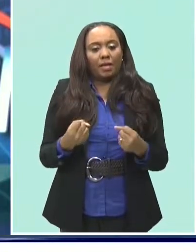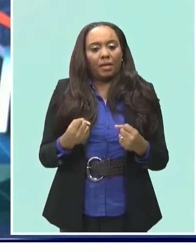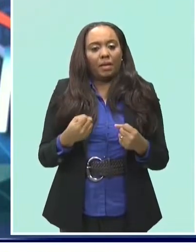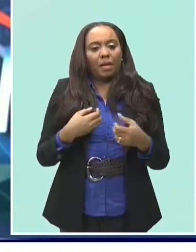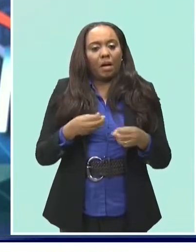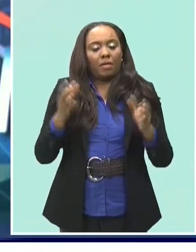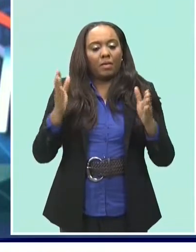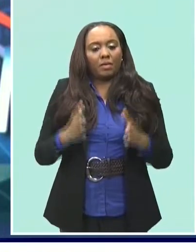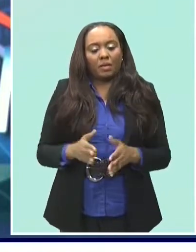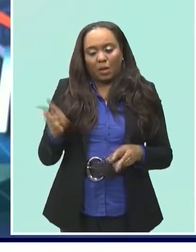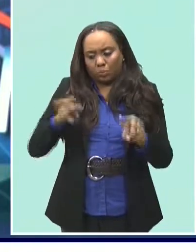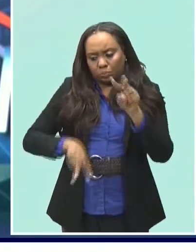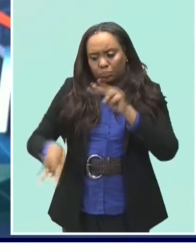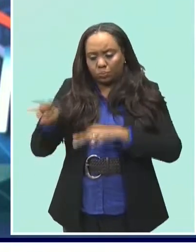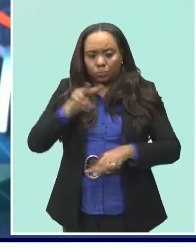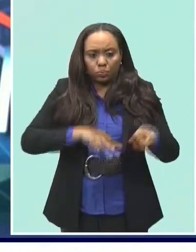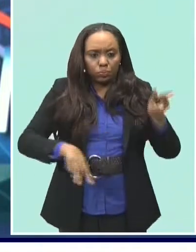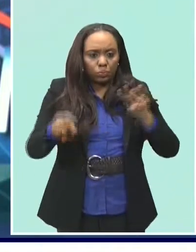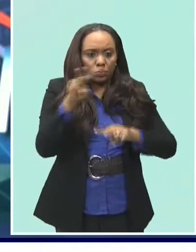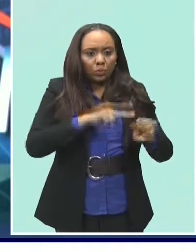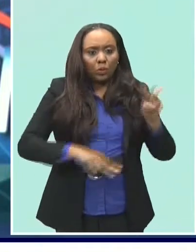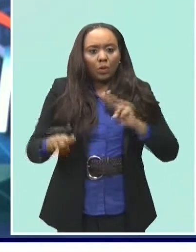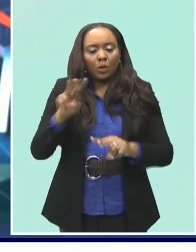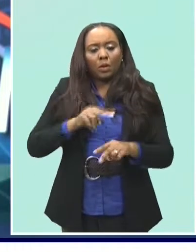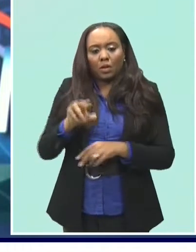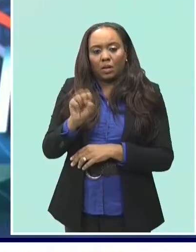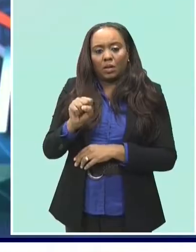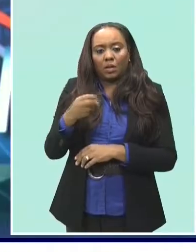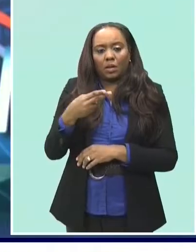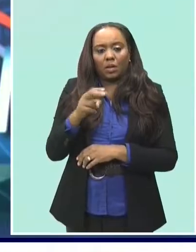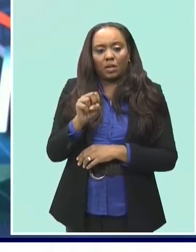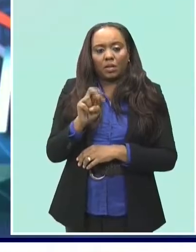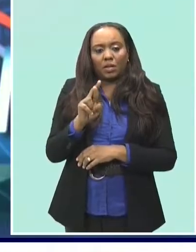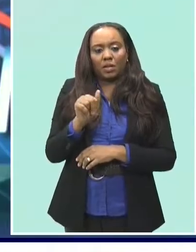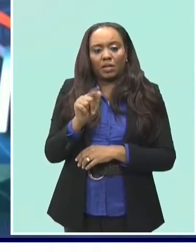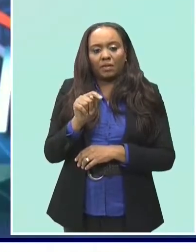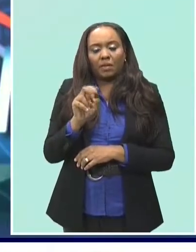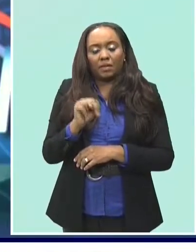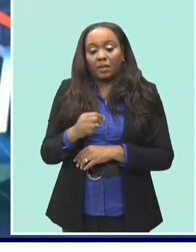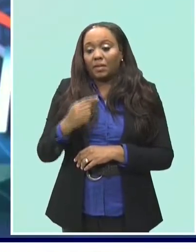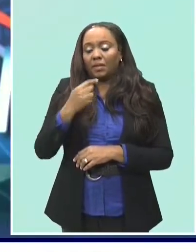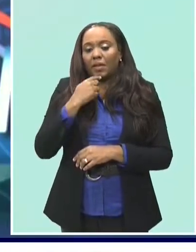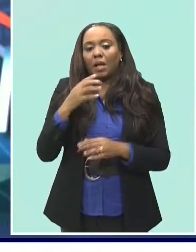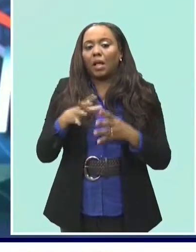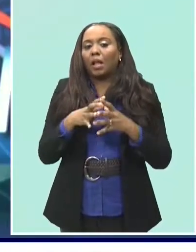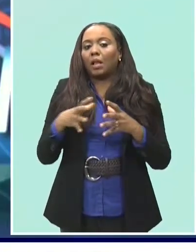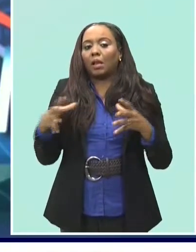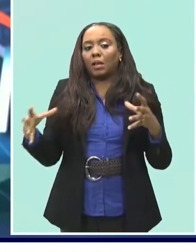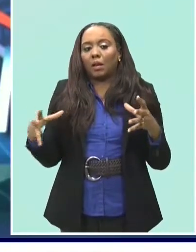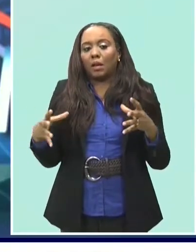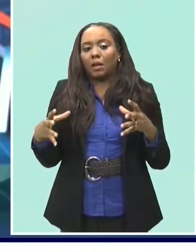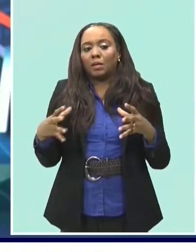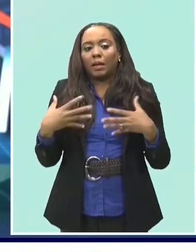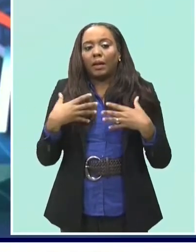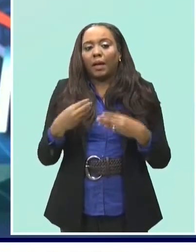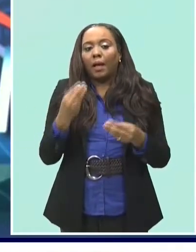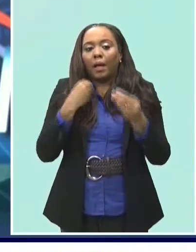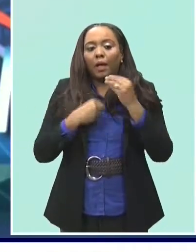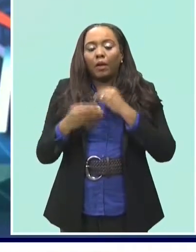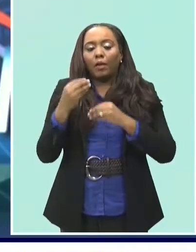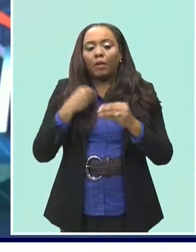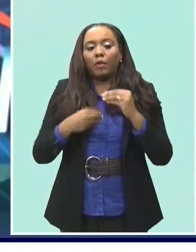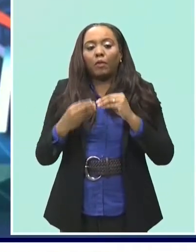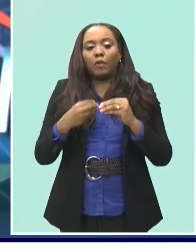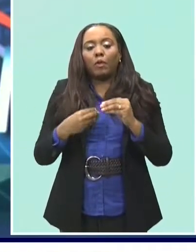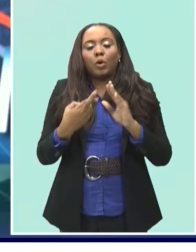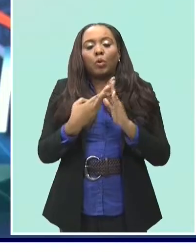been inspecting the food outlets in the mall since September 4th. Several violations of the health services food hygiene regulations